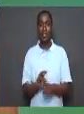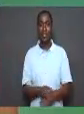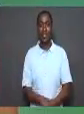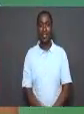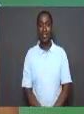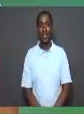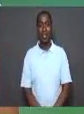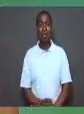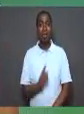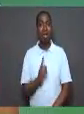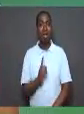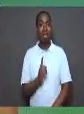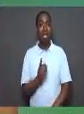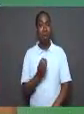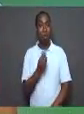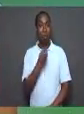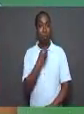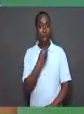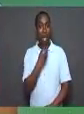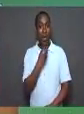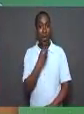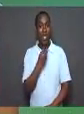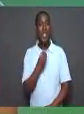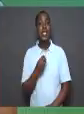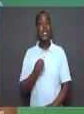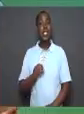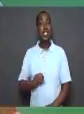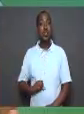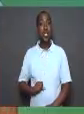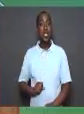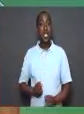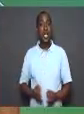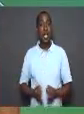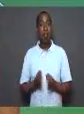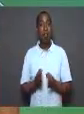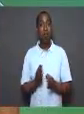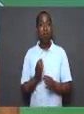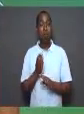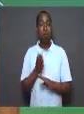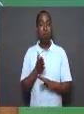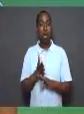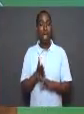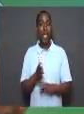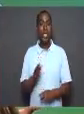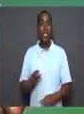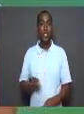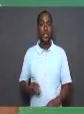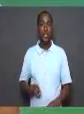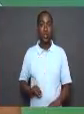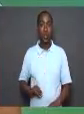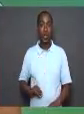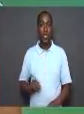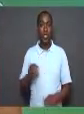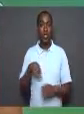Once food passes through the sphincter, it arrives in the stomach and is